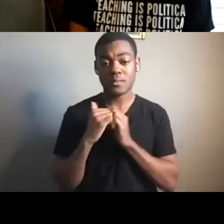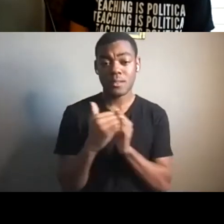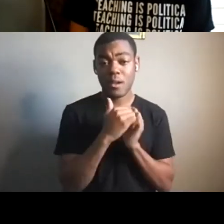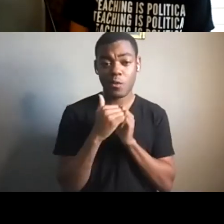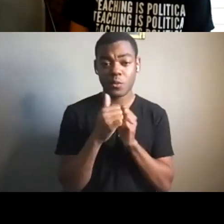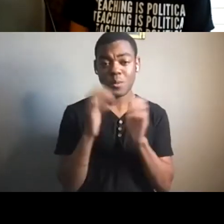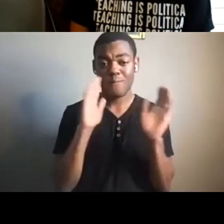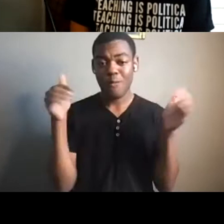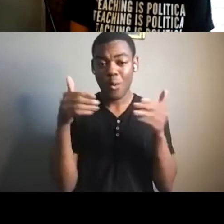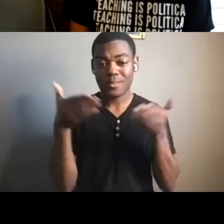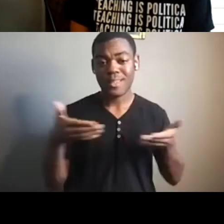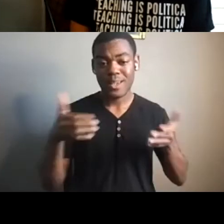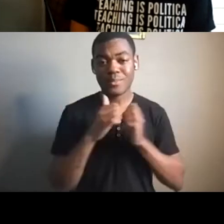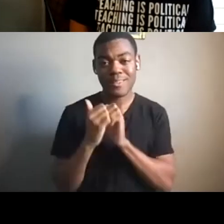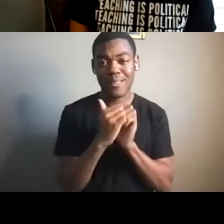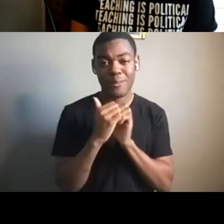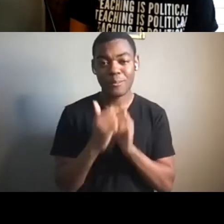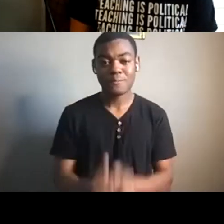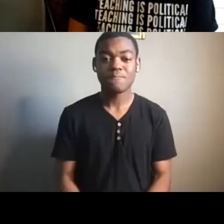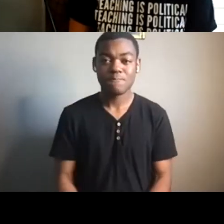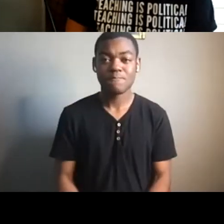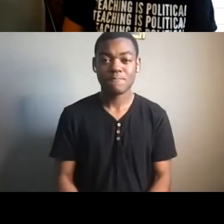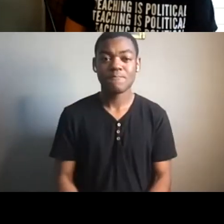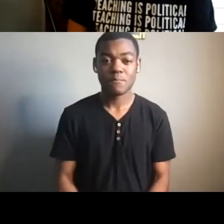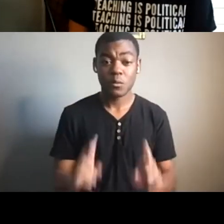and kind of clear ourselves. Ready?